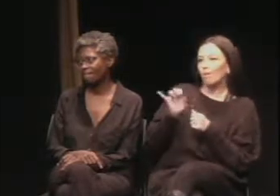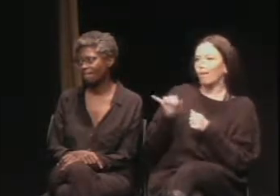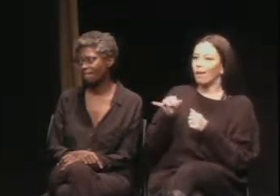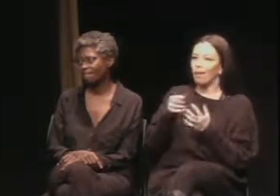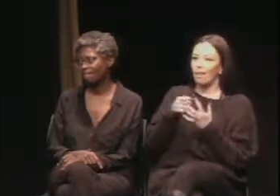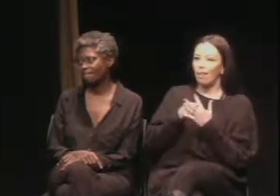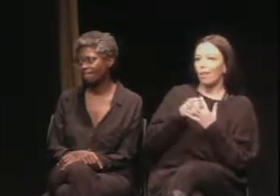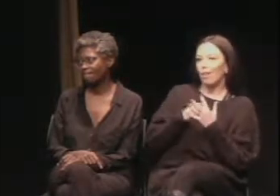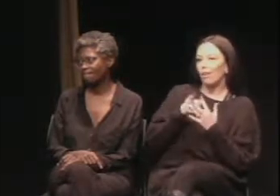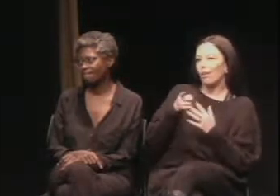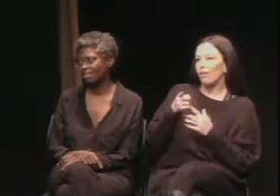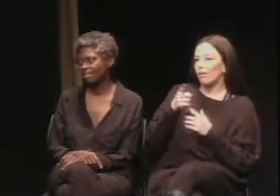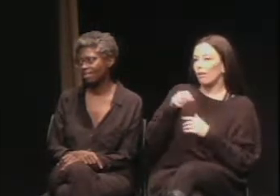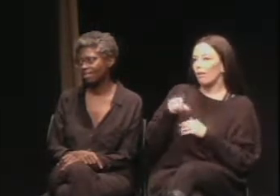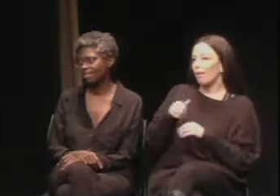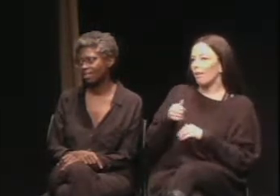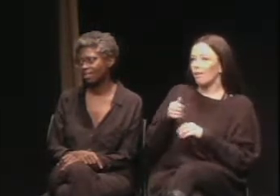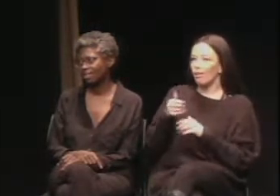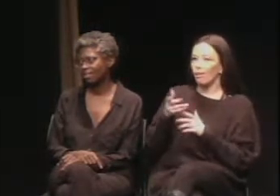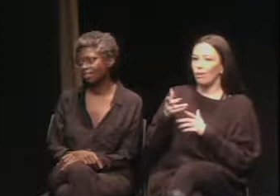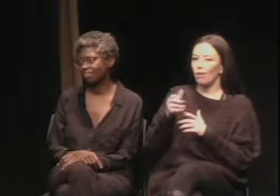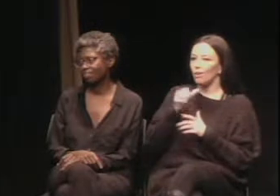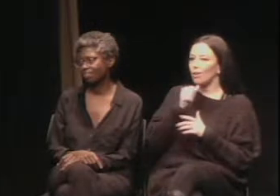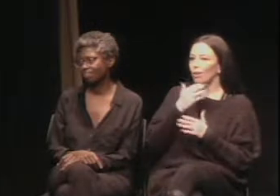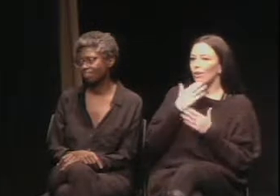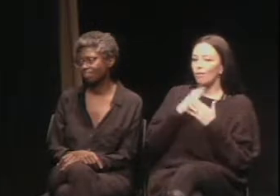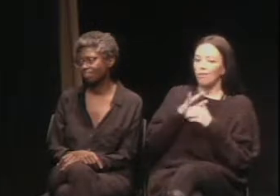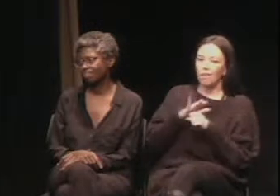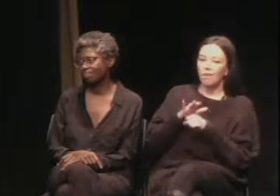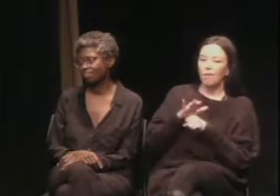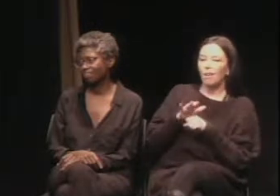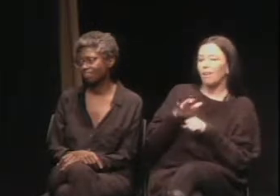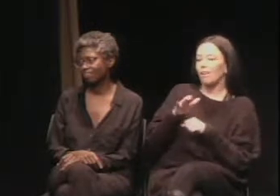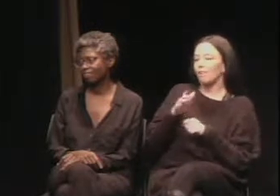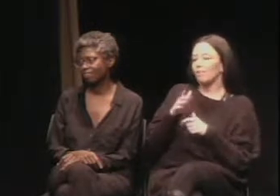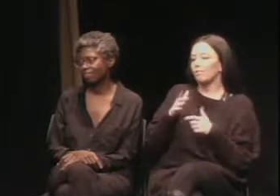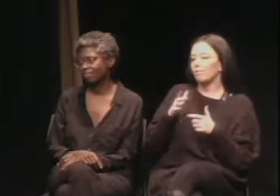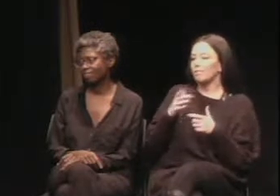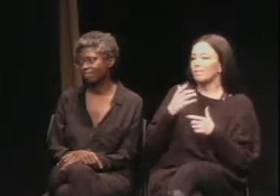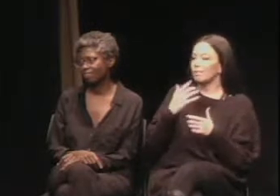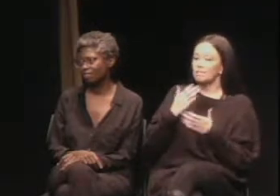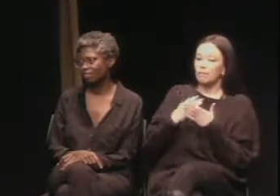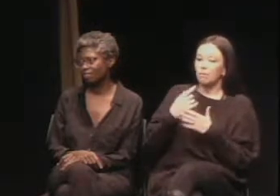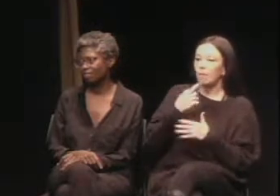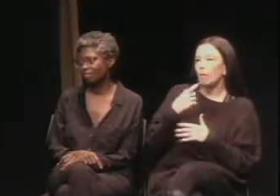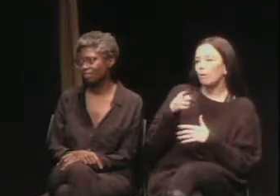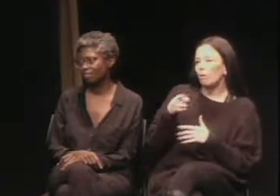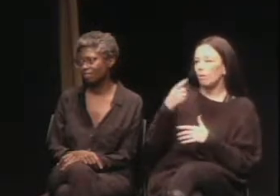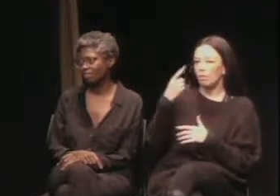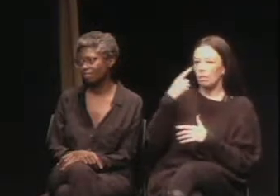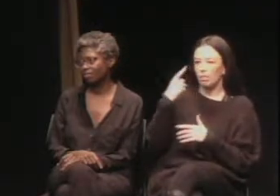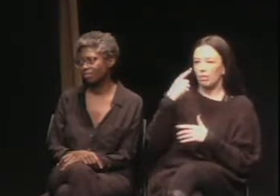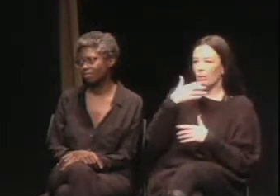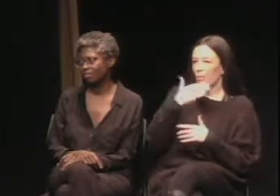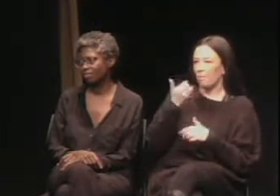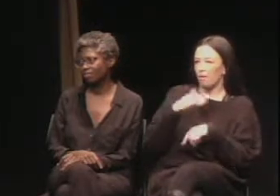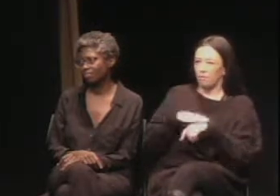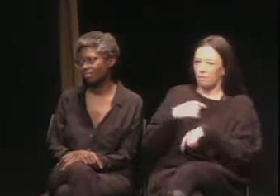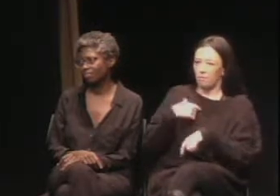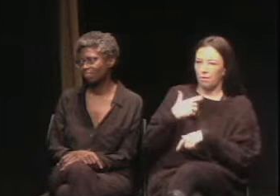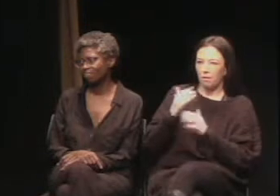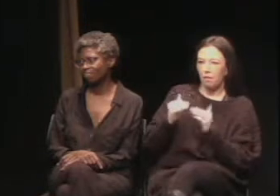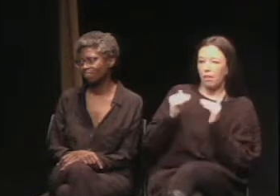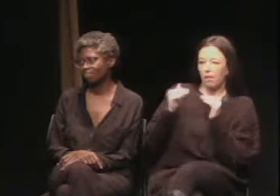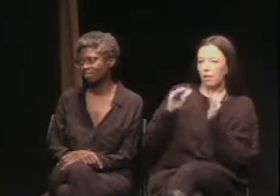that, you the other, and stop saying, oh, you think you better now because